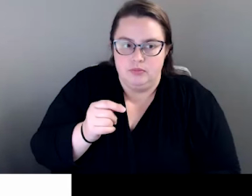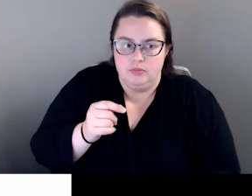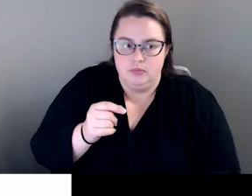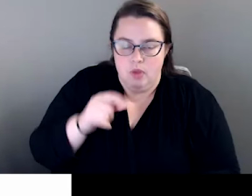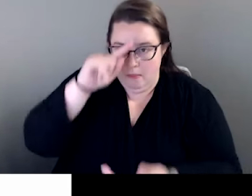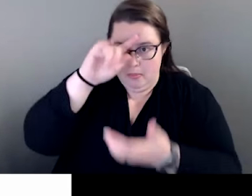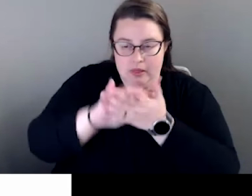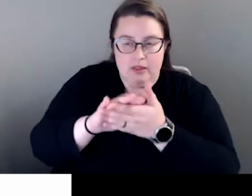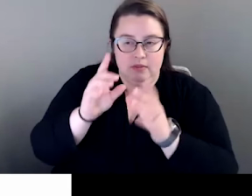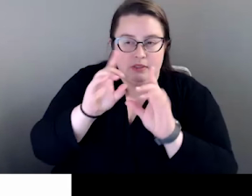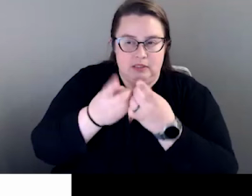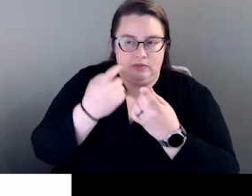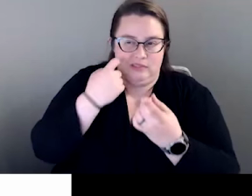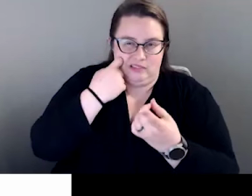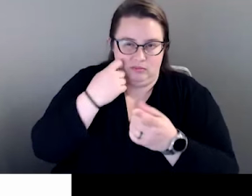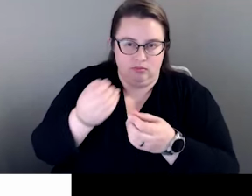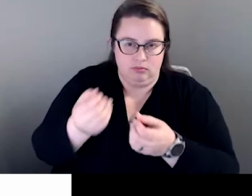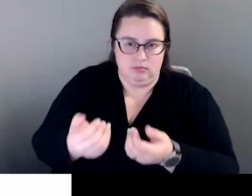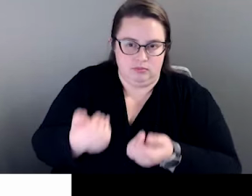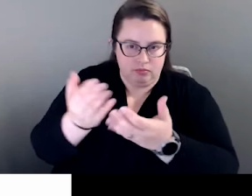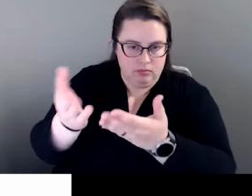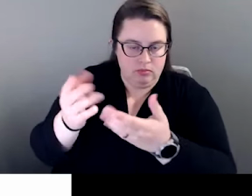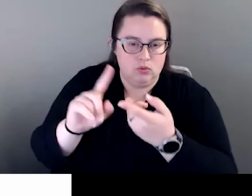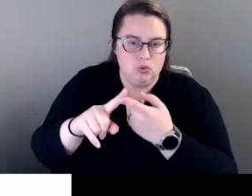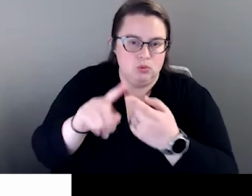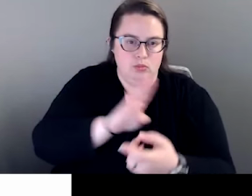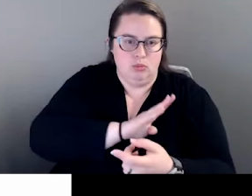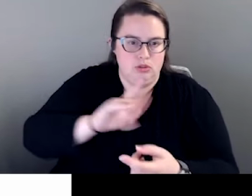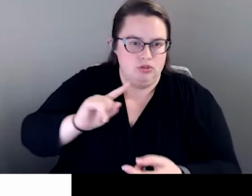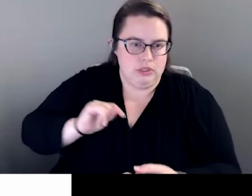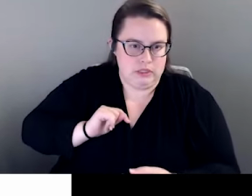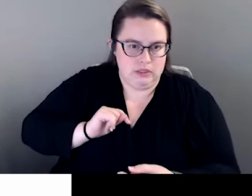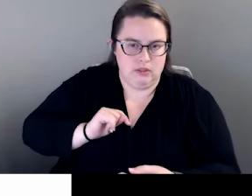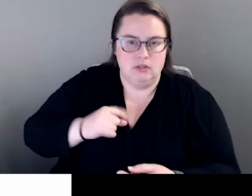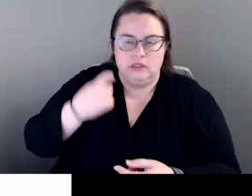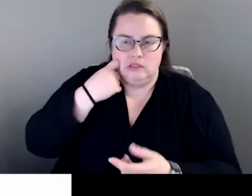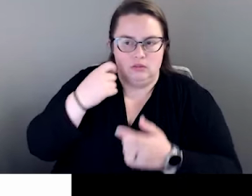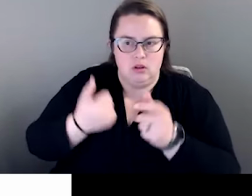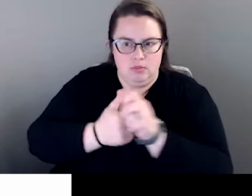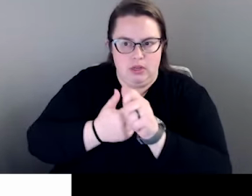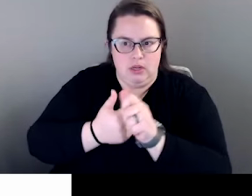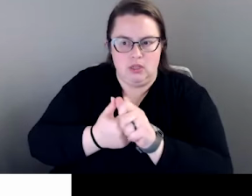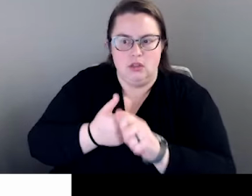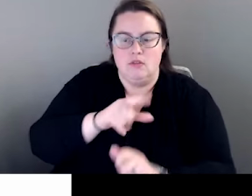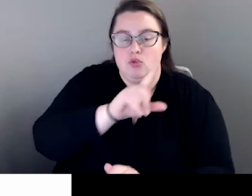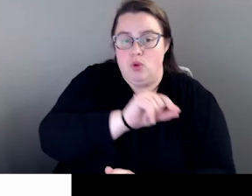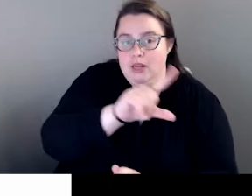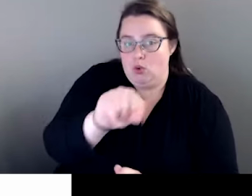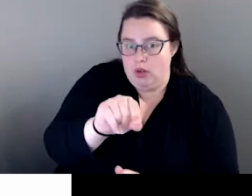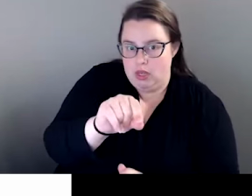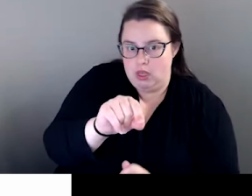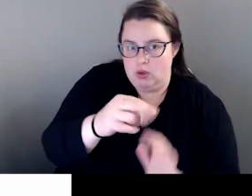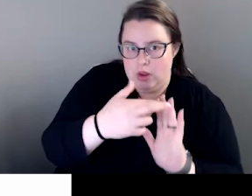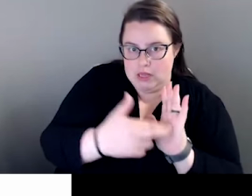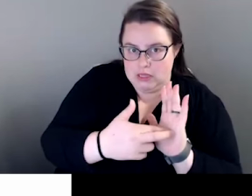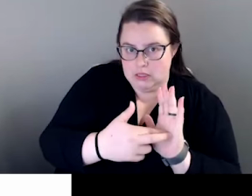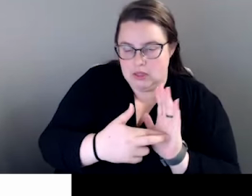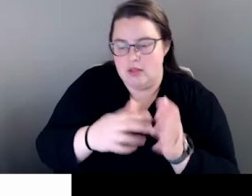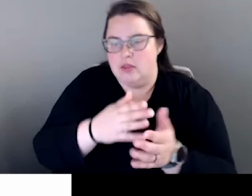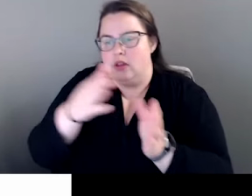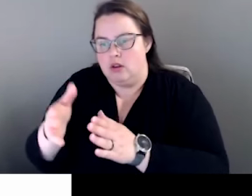Board of Trustees at their recent meeting, but we have updated them. There's the 2020 regulations and also the